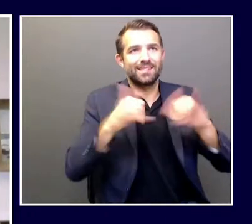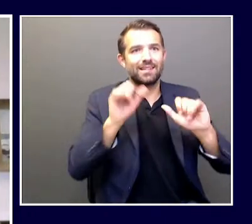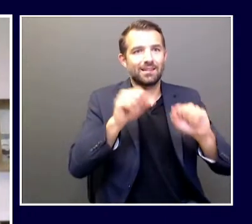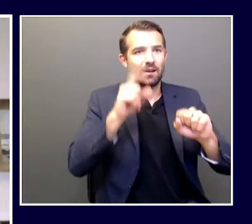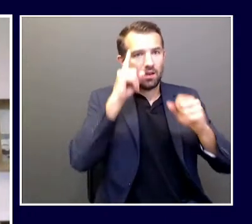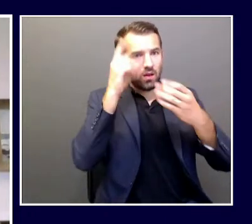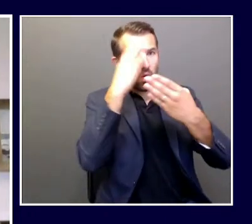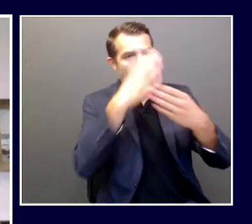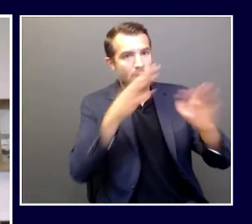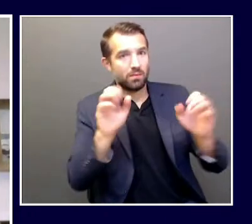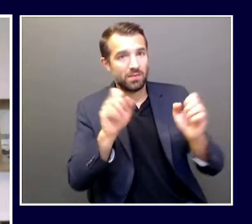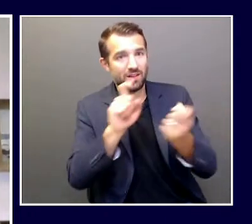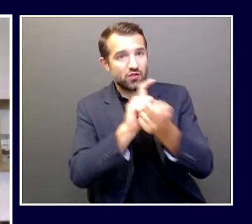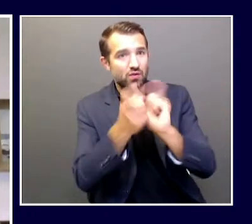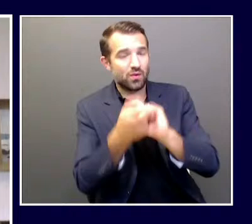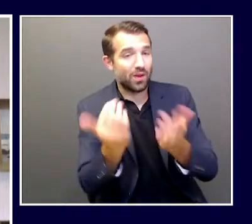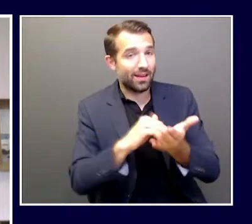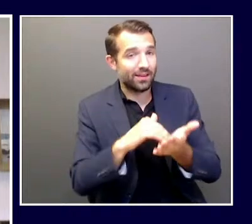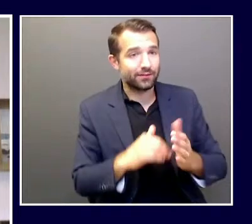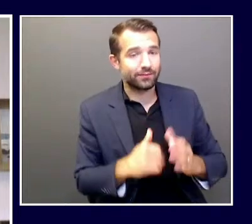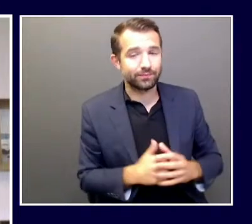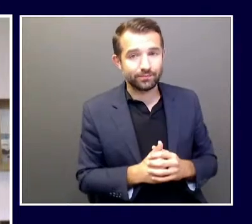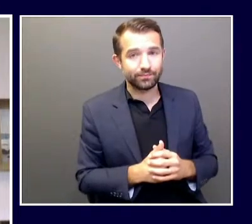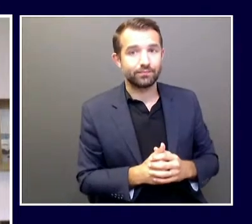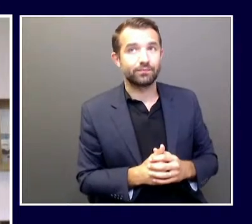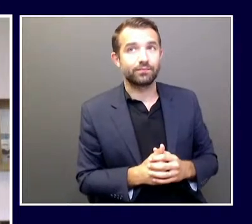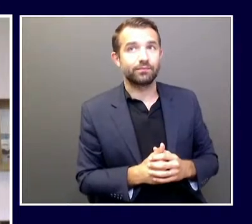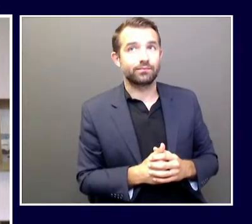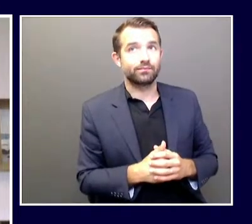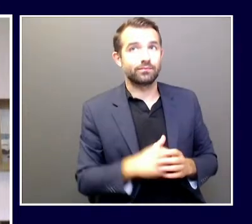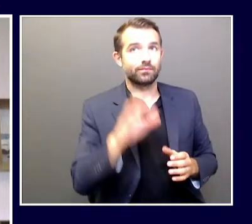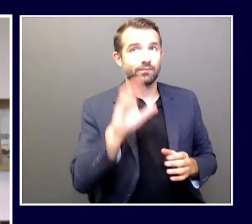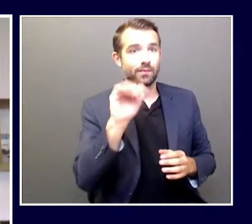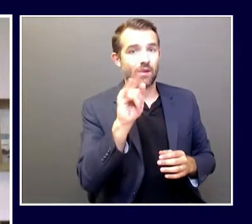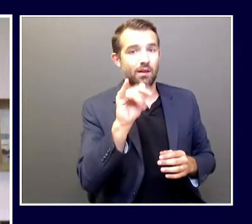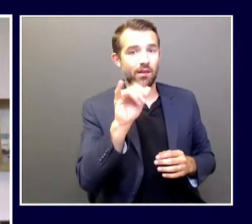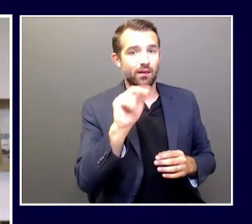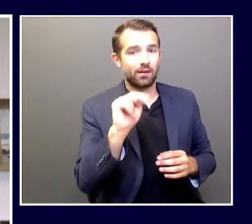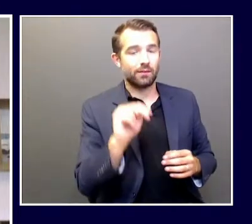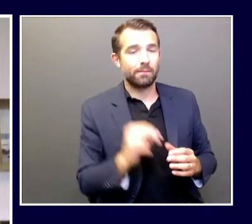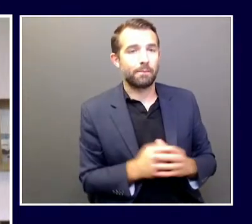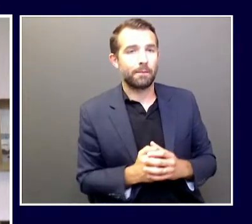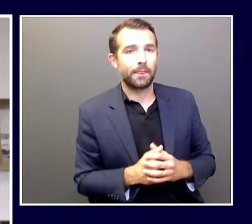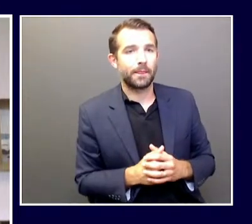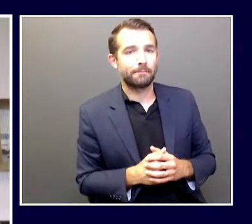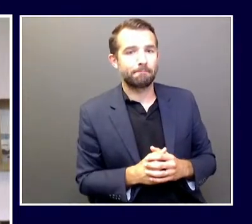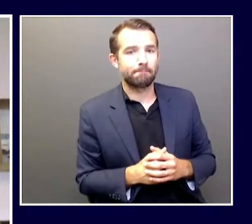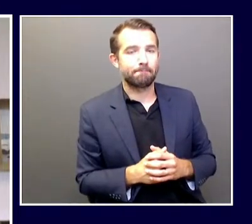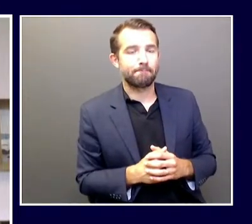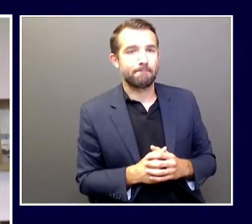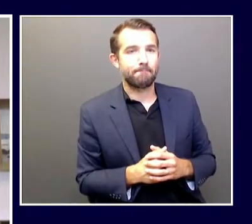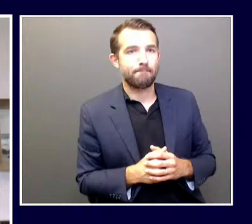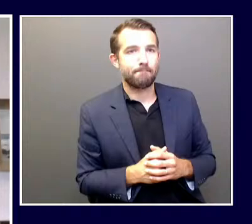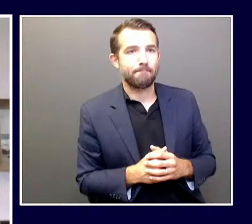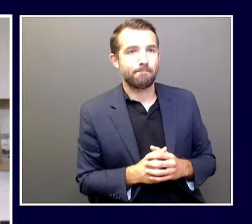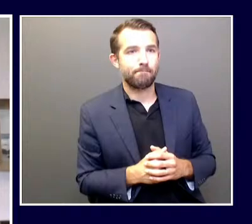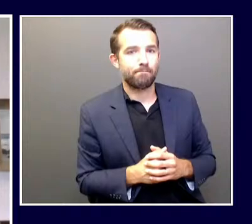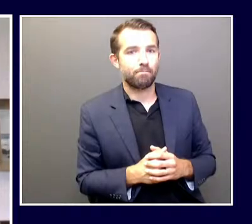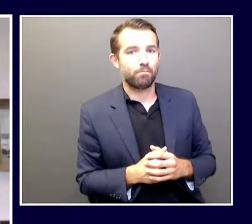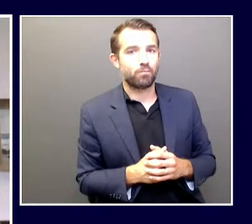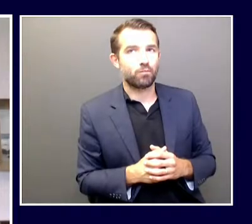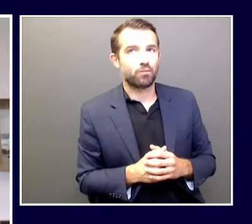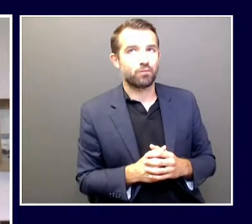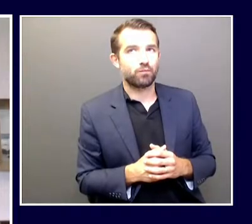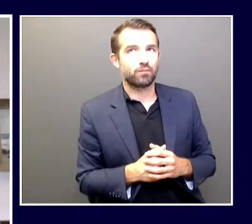to Caitlin at the BDN next. Hey, Dr. Shah, good afternoon. Yeah, it's good to catch up. It's been a while.